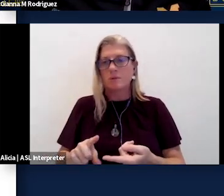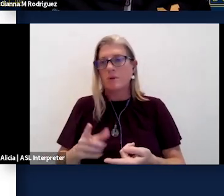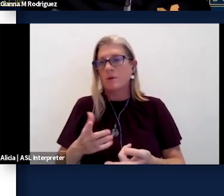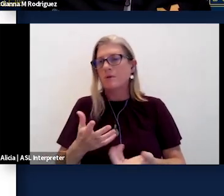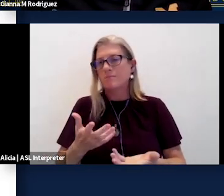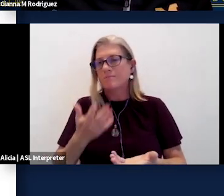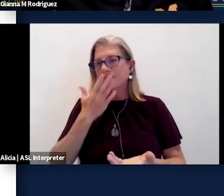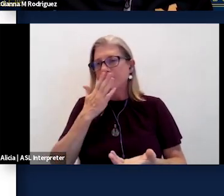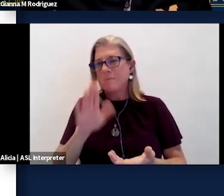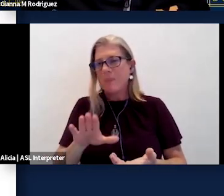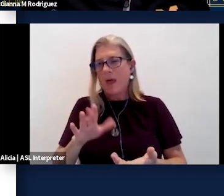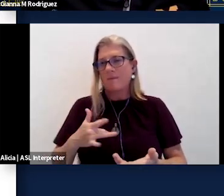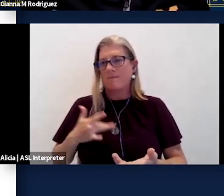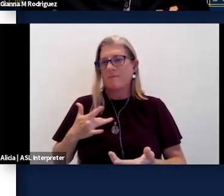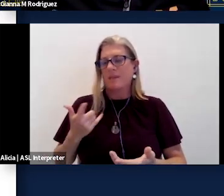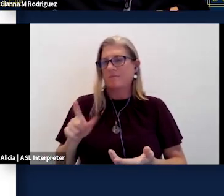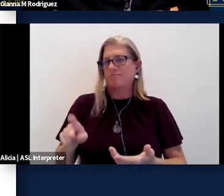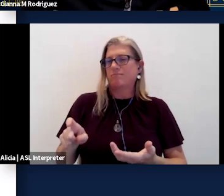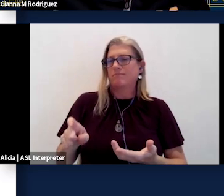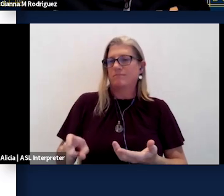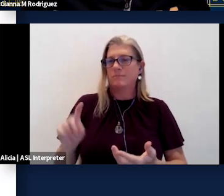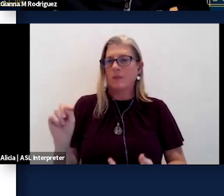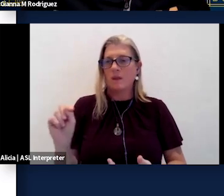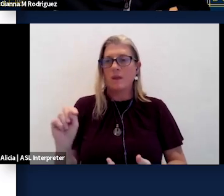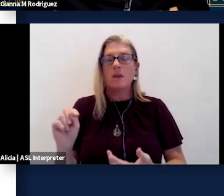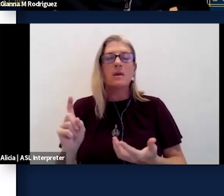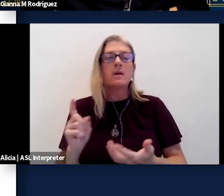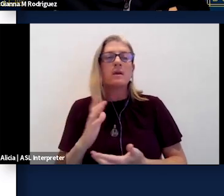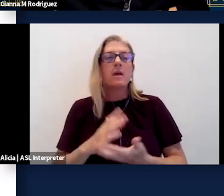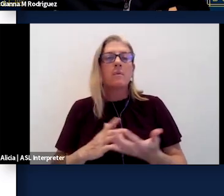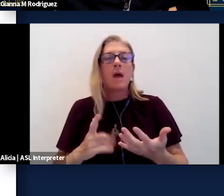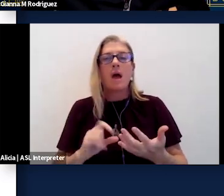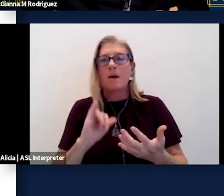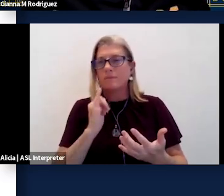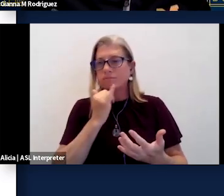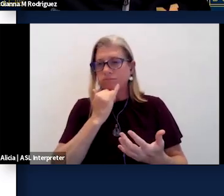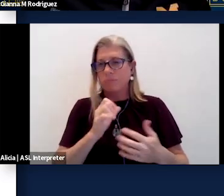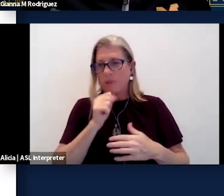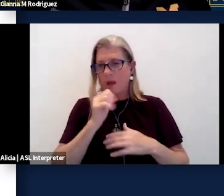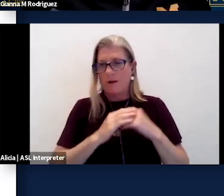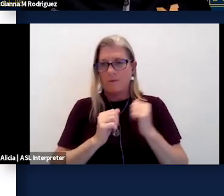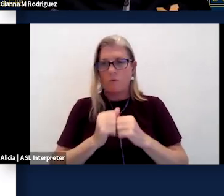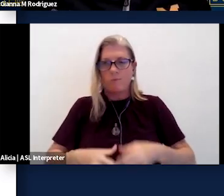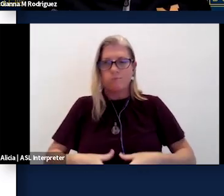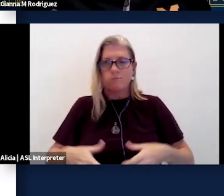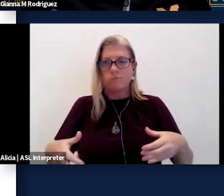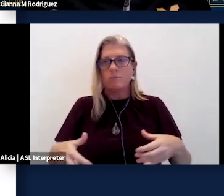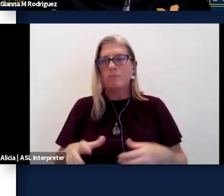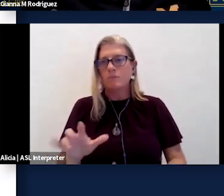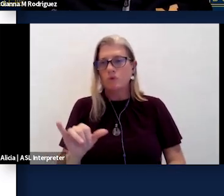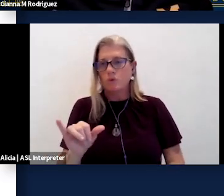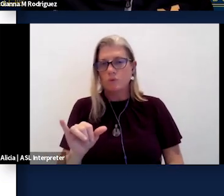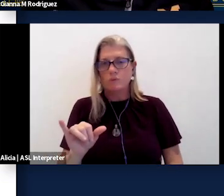urge, and people may have a vague abdominal discomfort with rectal or colonic distension. And we know